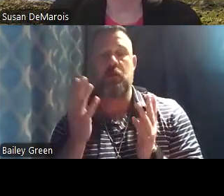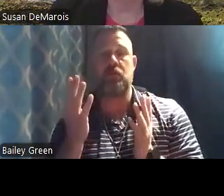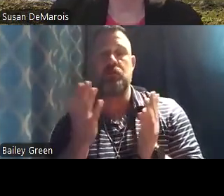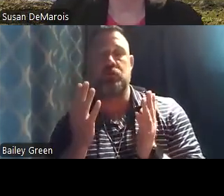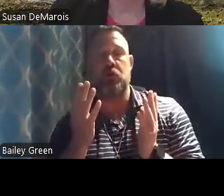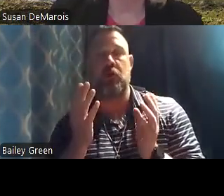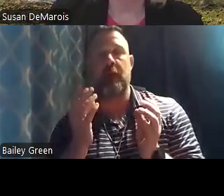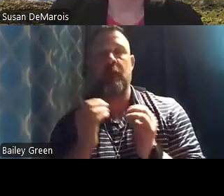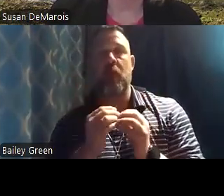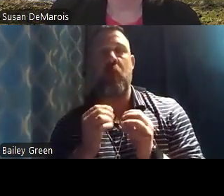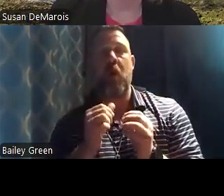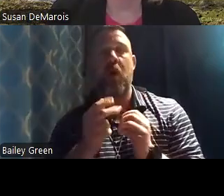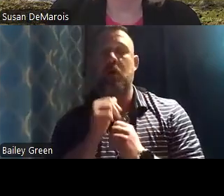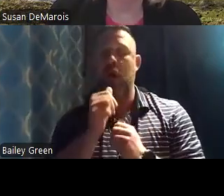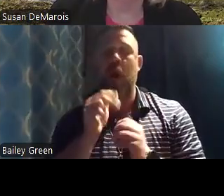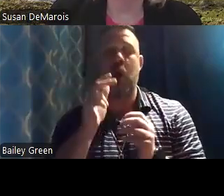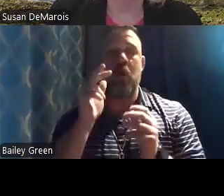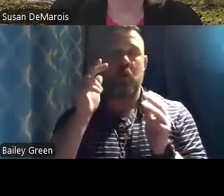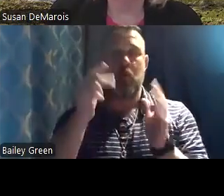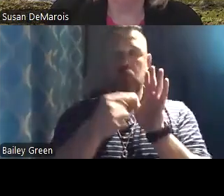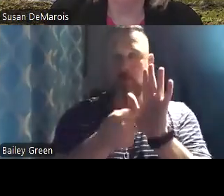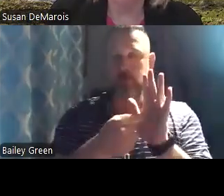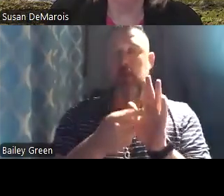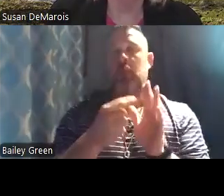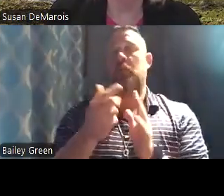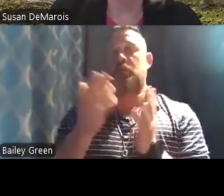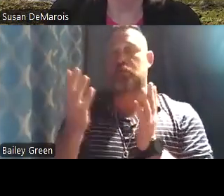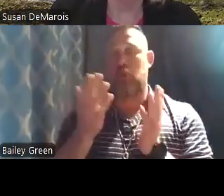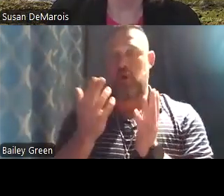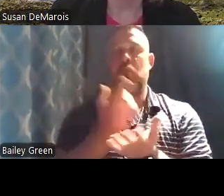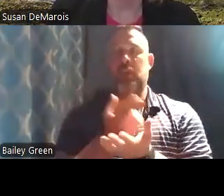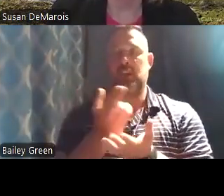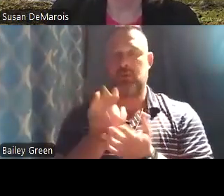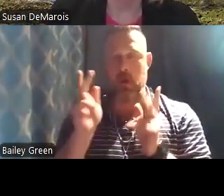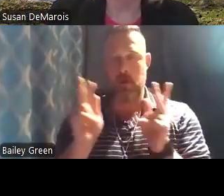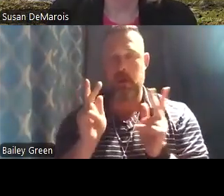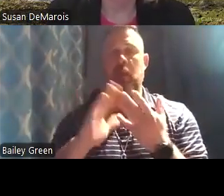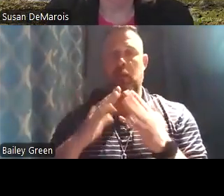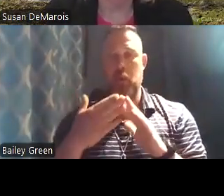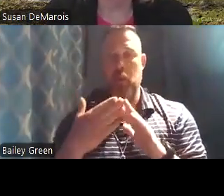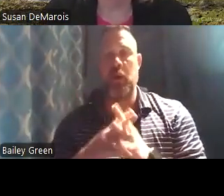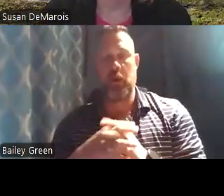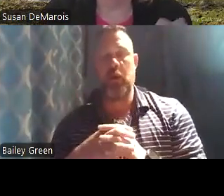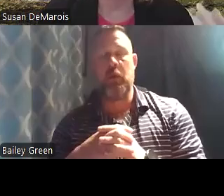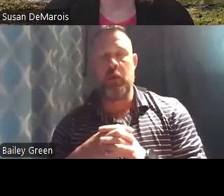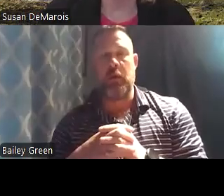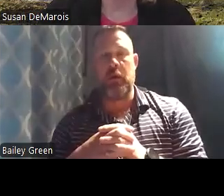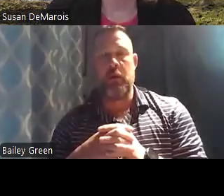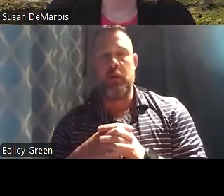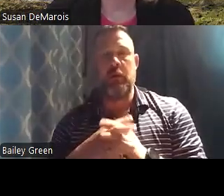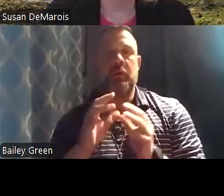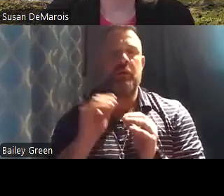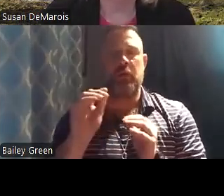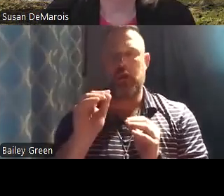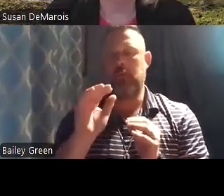more underrepresented, underserved, and under-resourced people and communities, and to put a